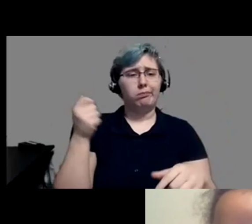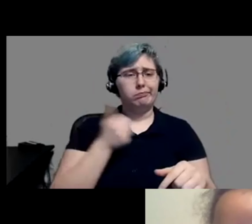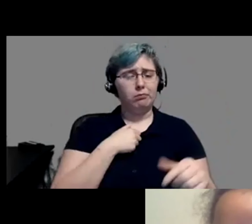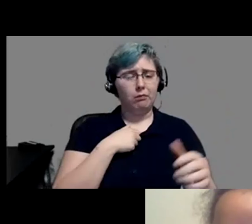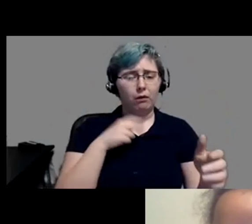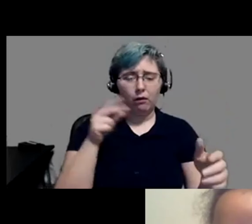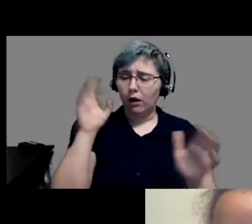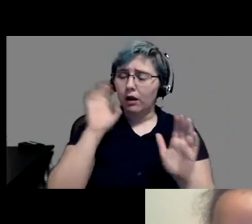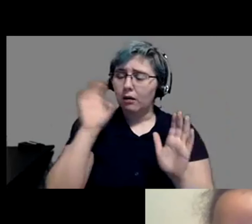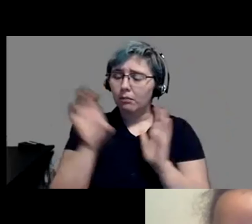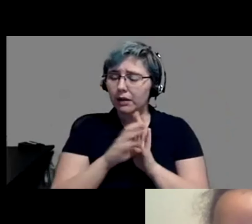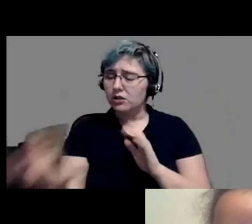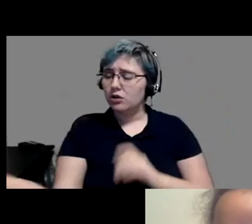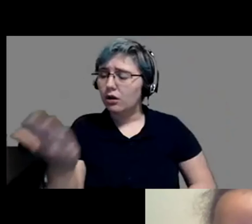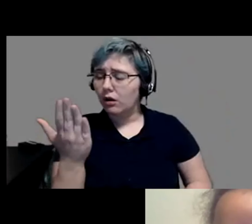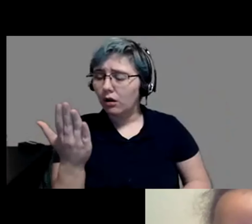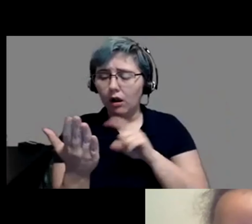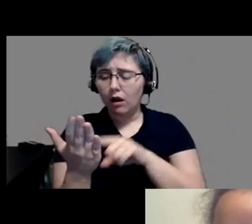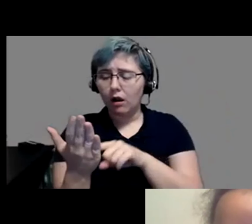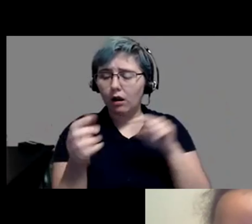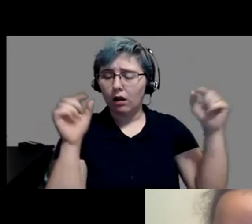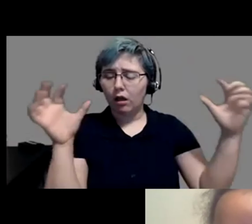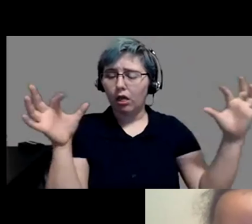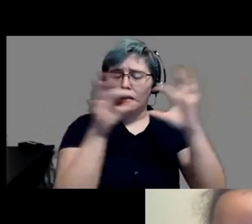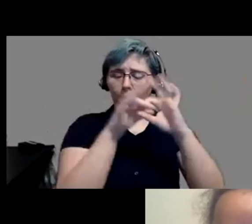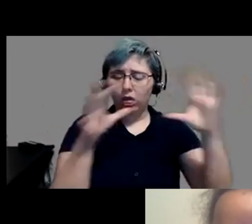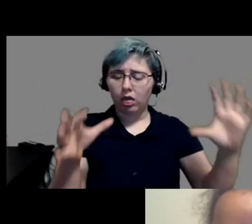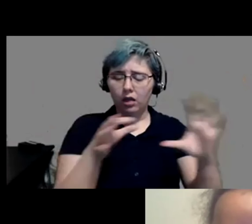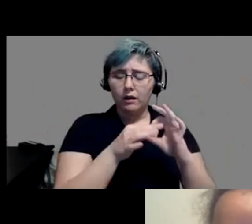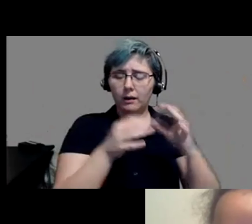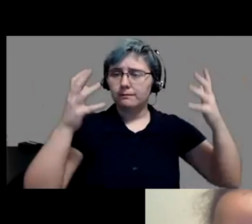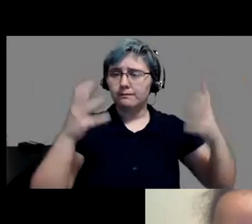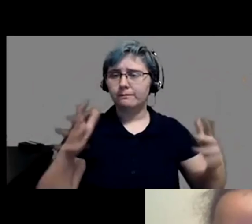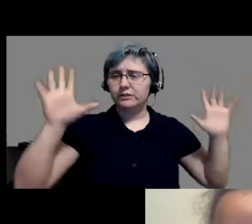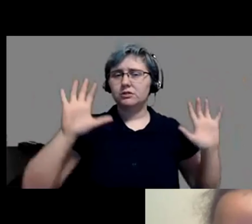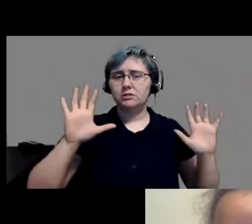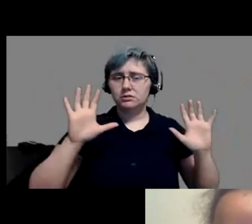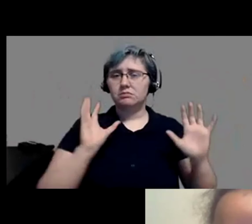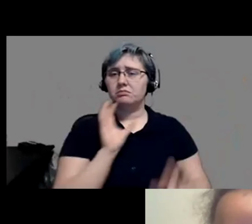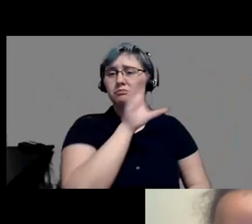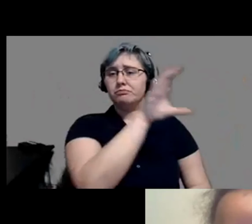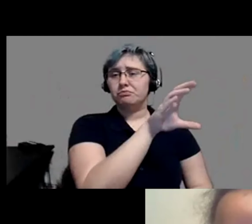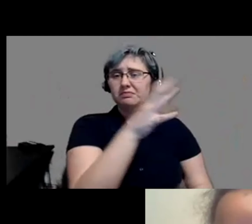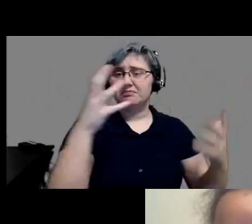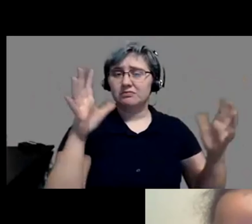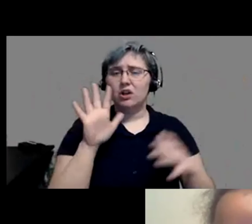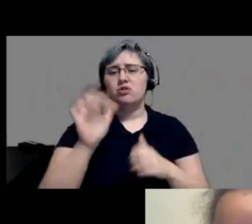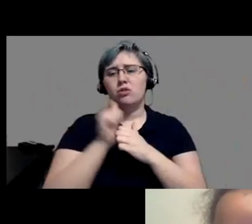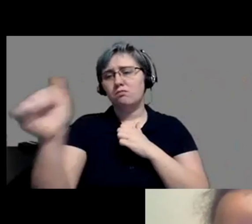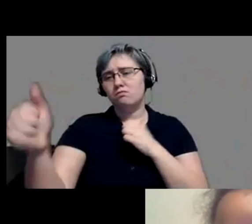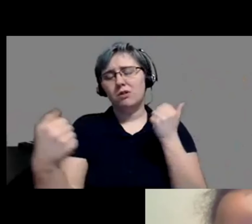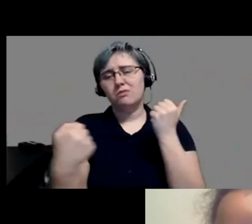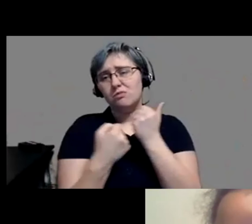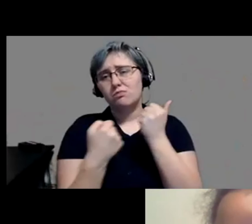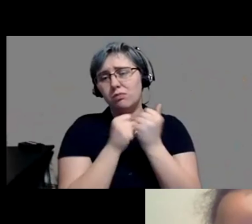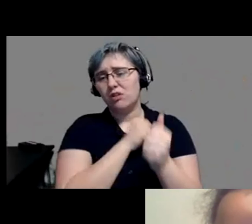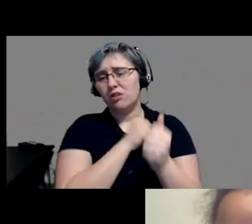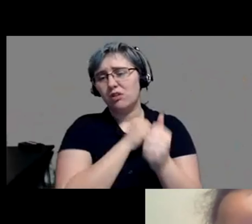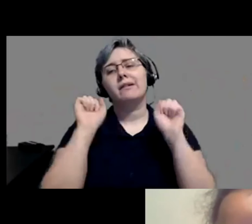at a diagram they gave me and know what wires to connect to the new one, and then put it right on. So your remote support staff would definitely be able